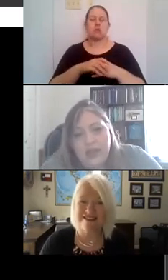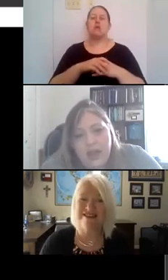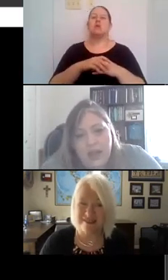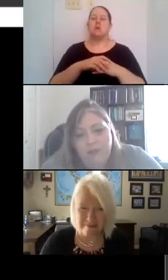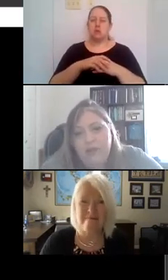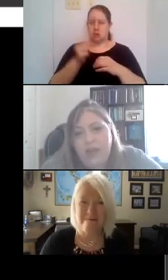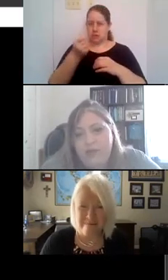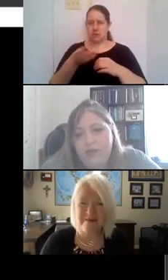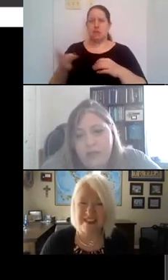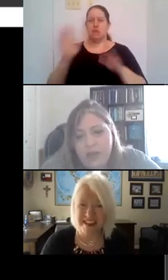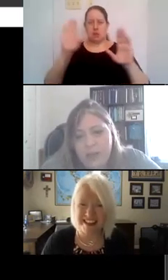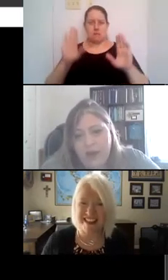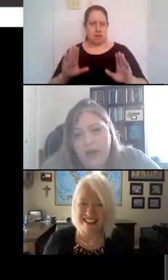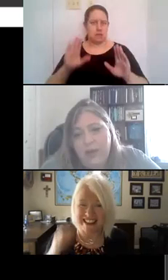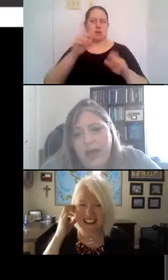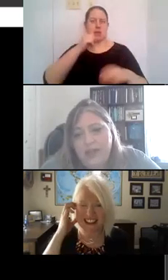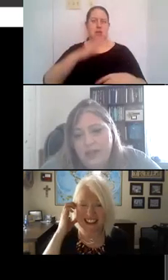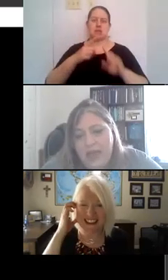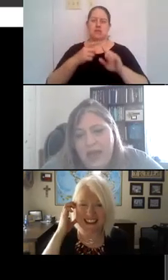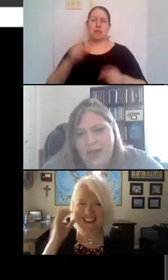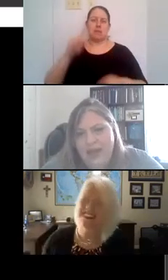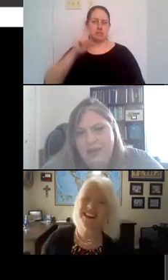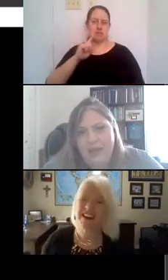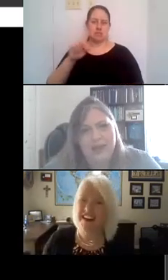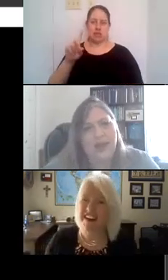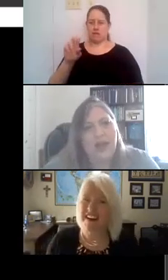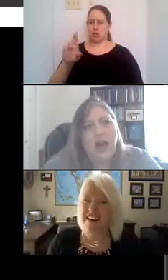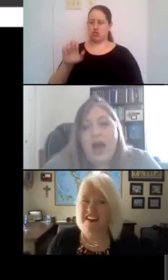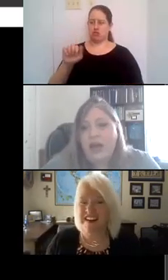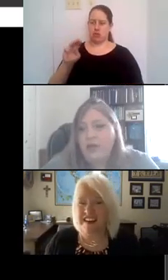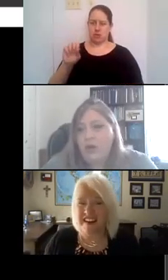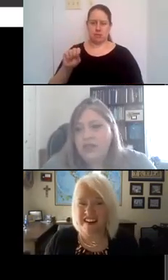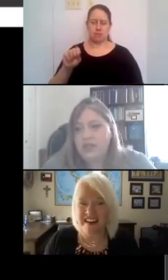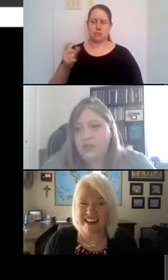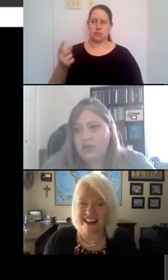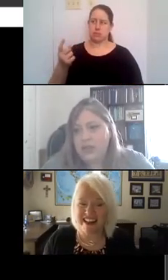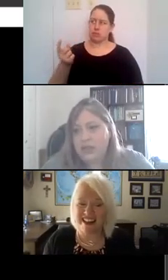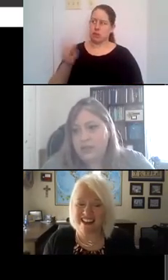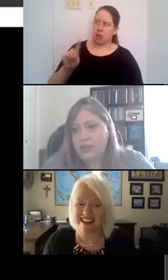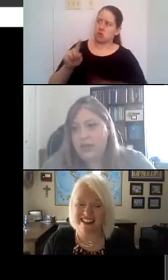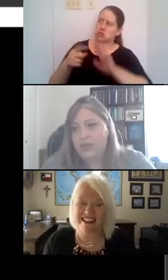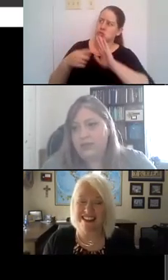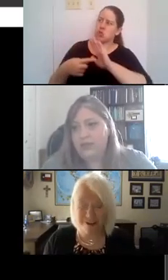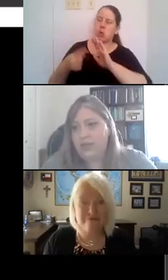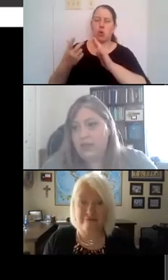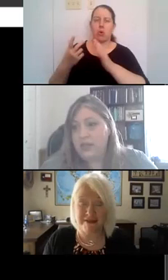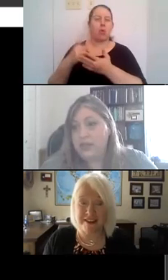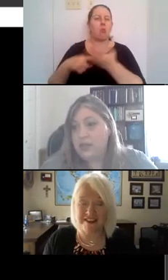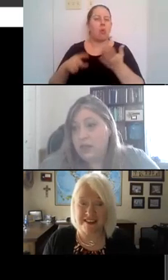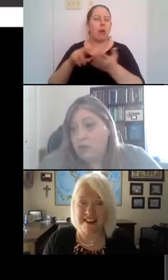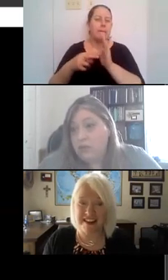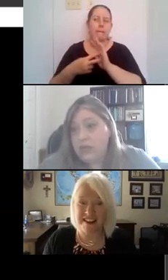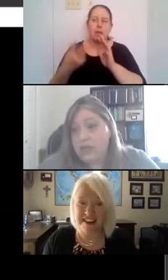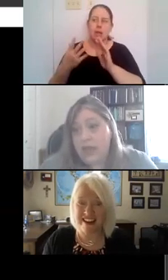ladies from Deaf Dreams come out, and we asked them the etiquette, because I don't know what's insulting to somebody that